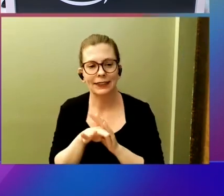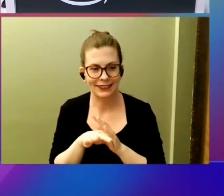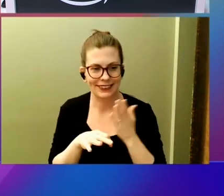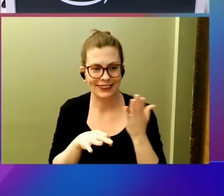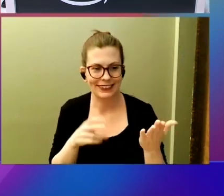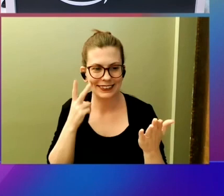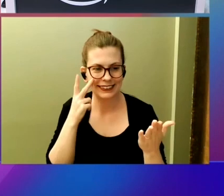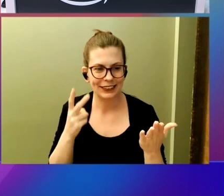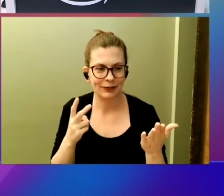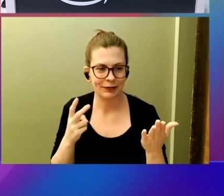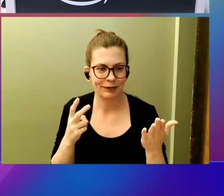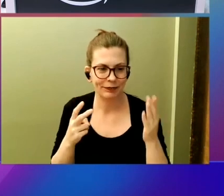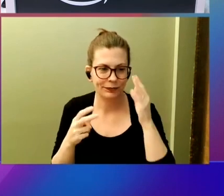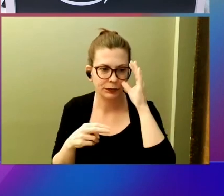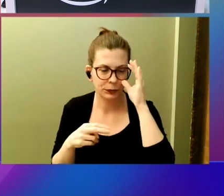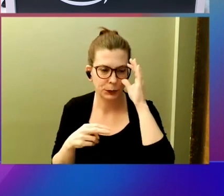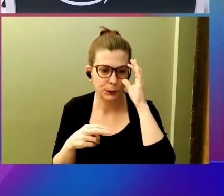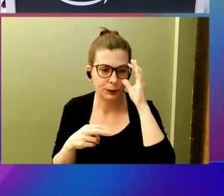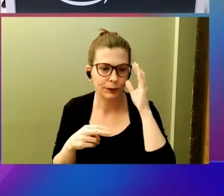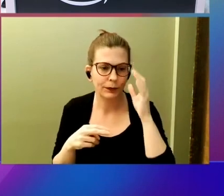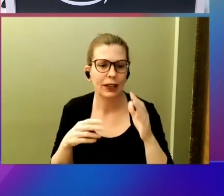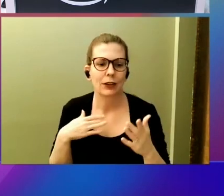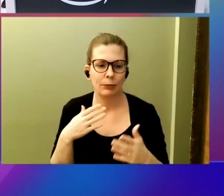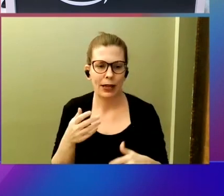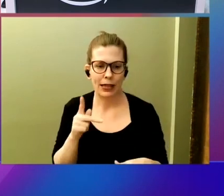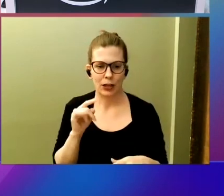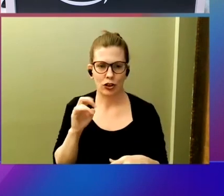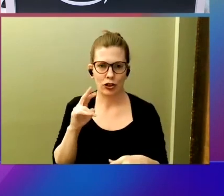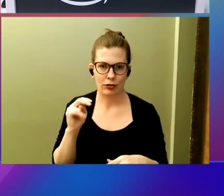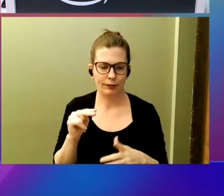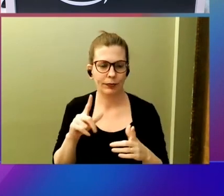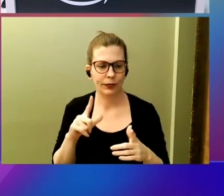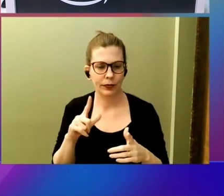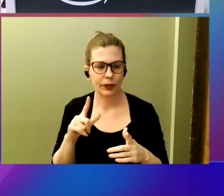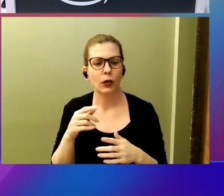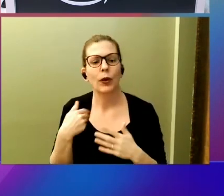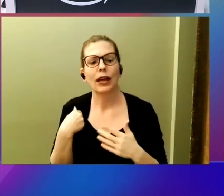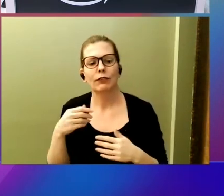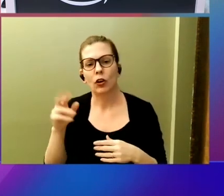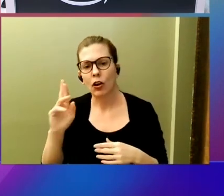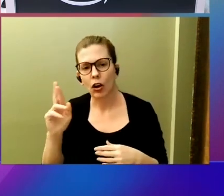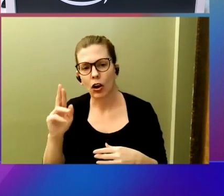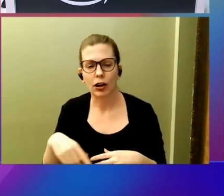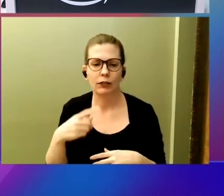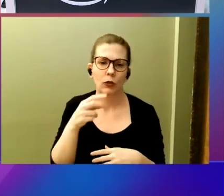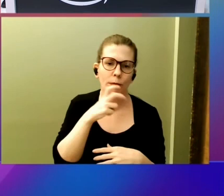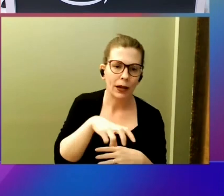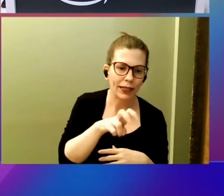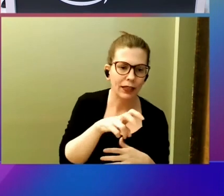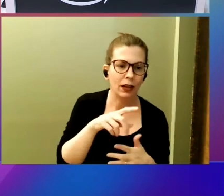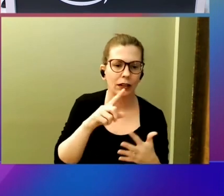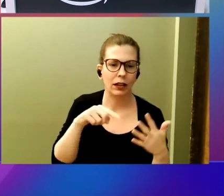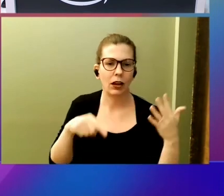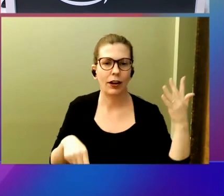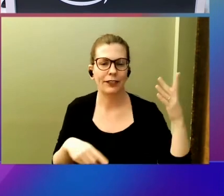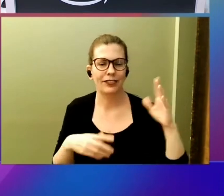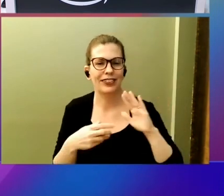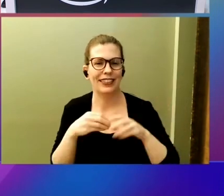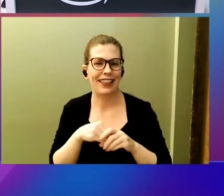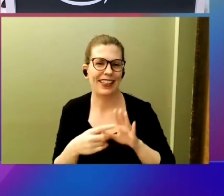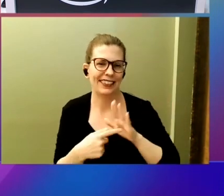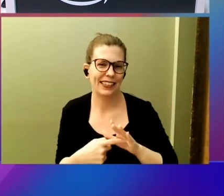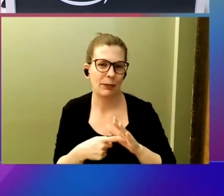So there's my kernel. We also have kernels for R, we have kernels for Python. All of those are in that example repository. That is